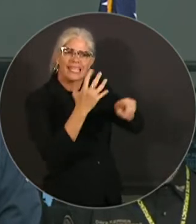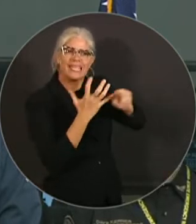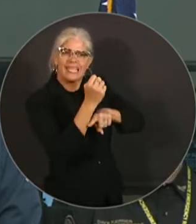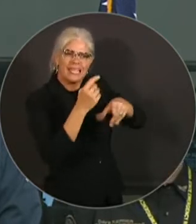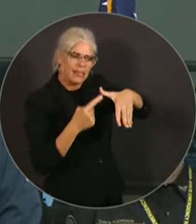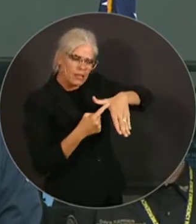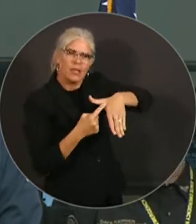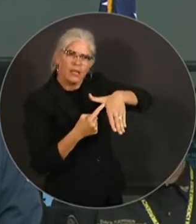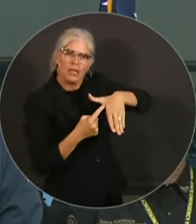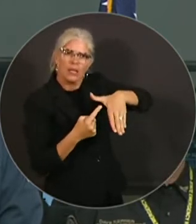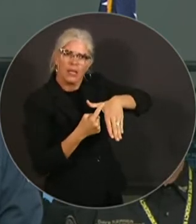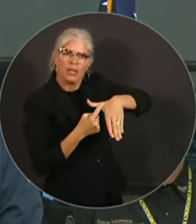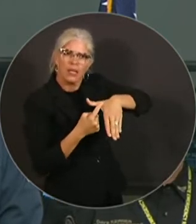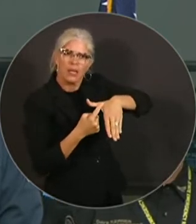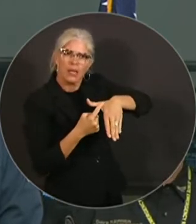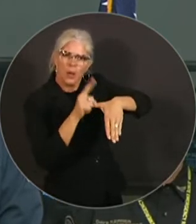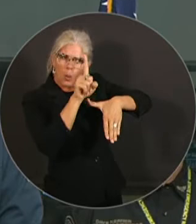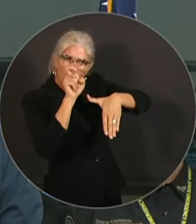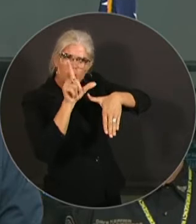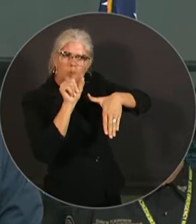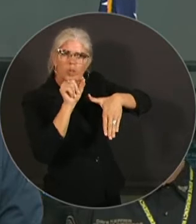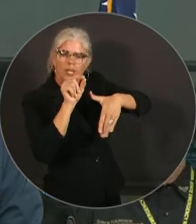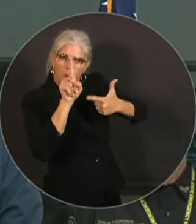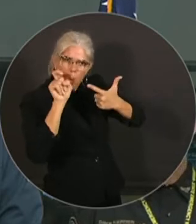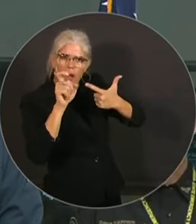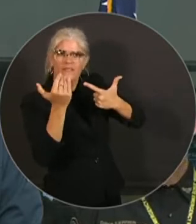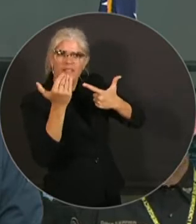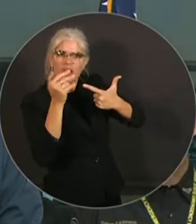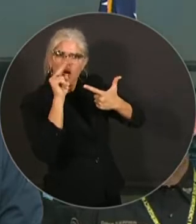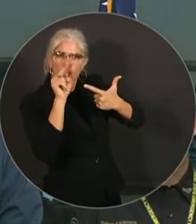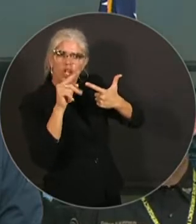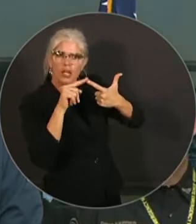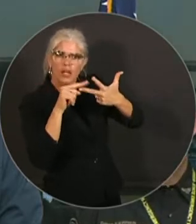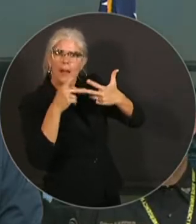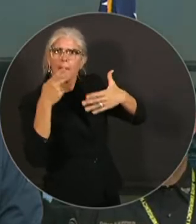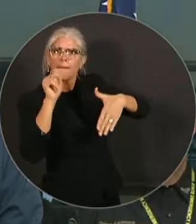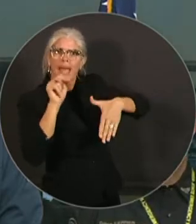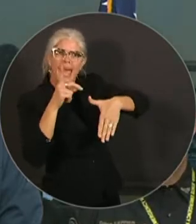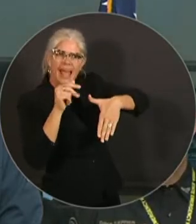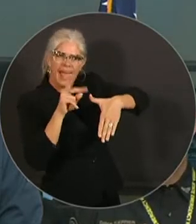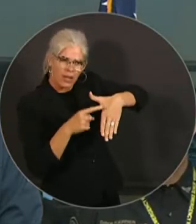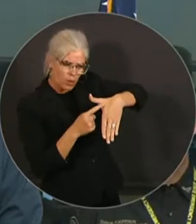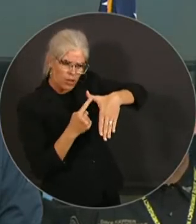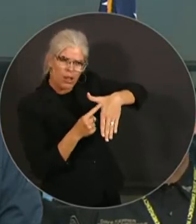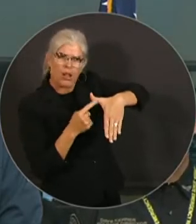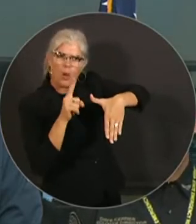for 120, 115. Looking at the Panhandle, 140 miles an hour. This area,